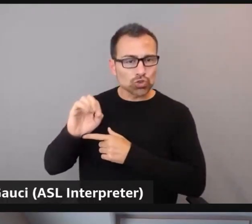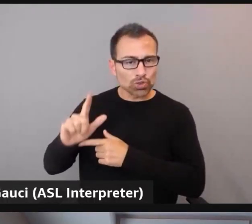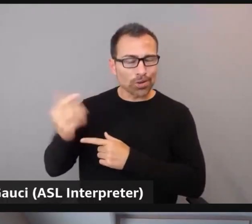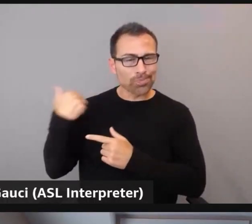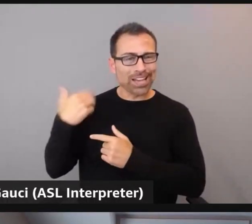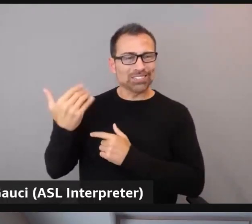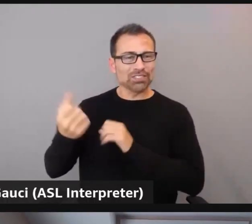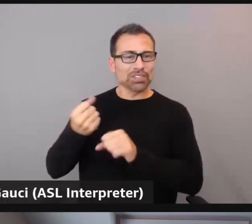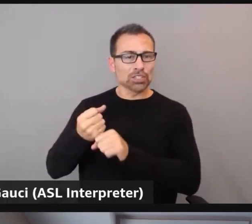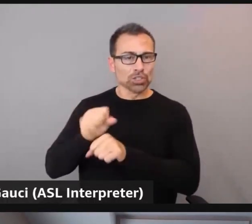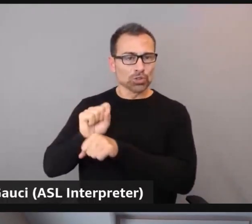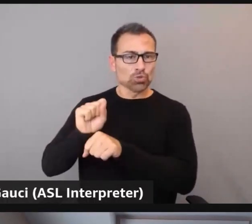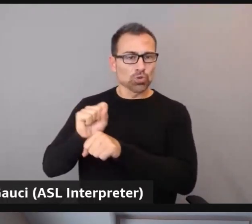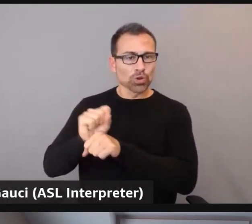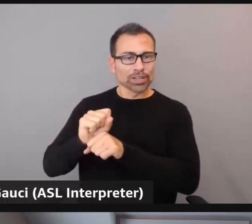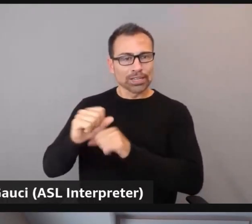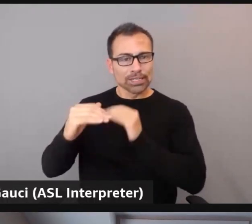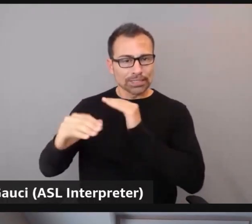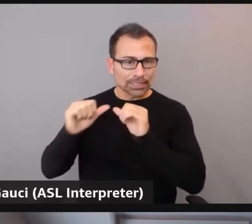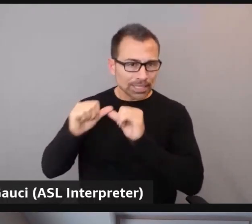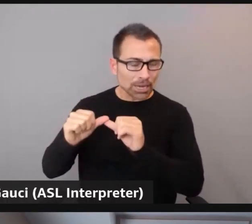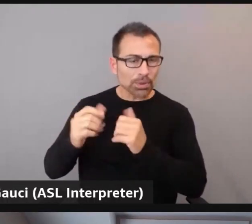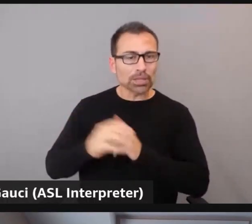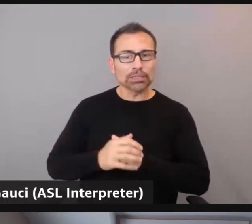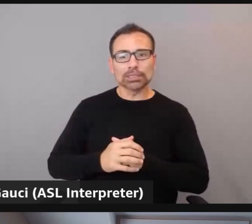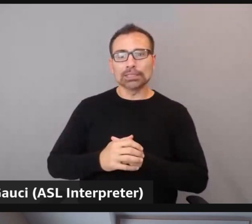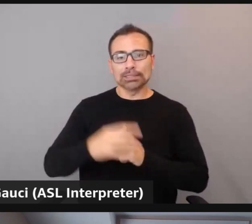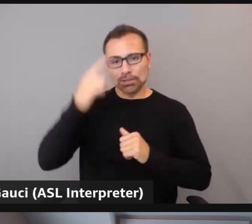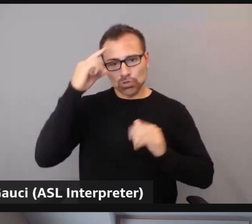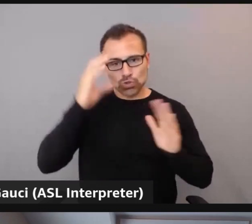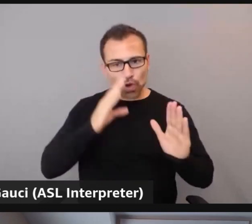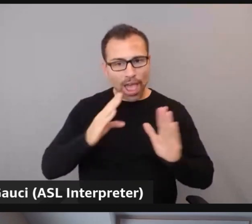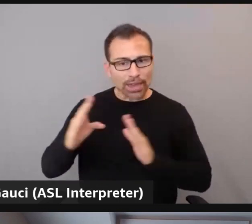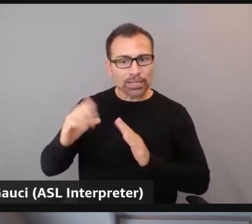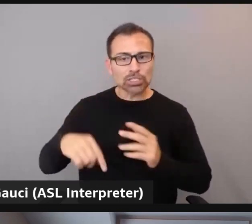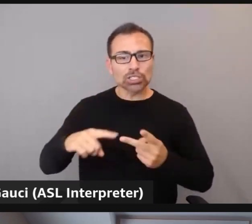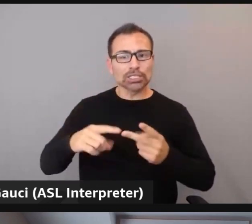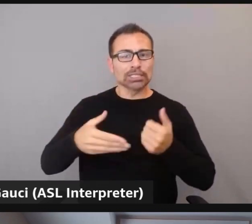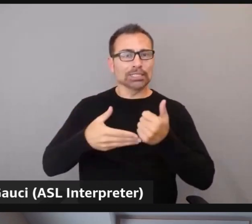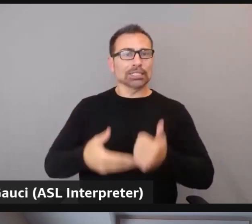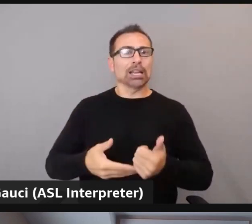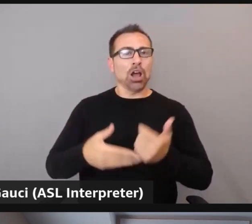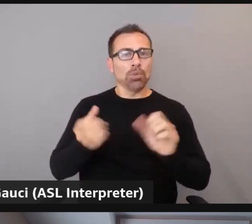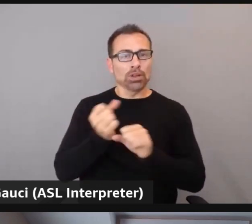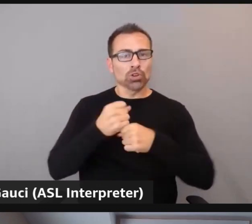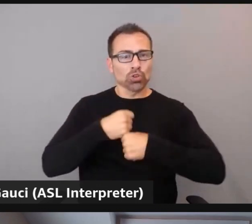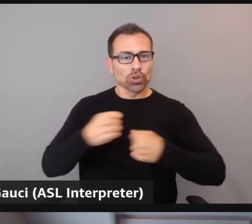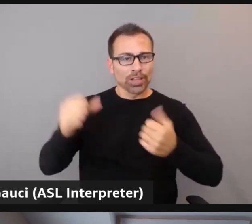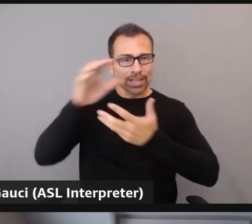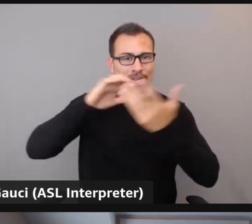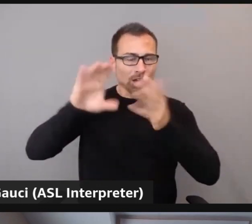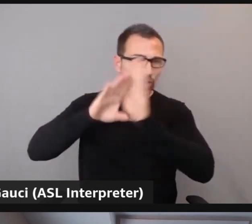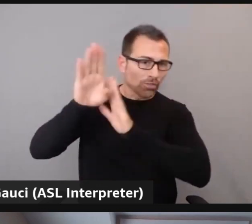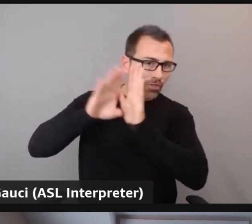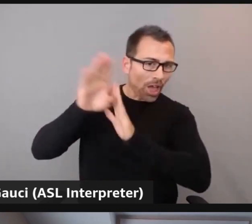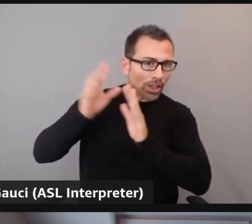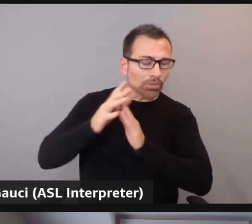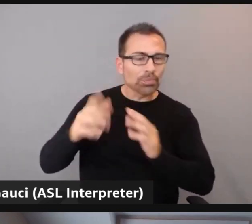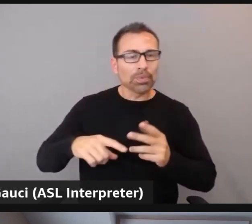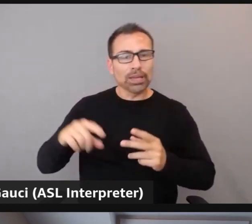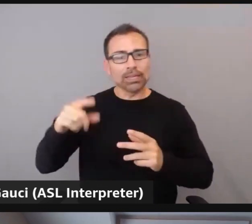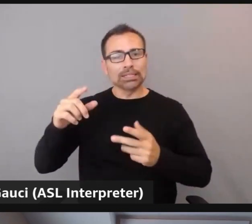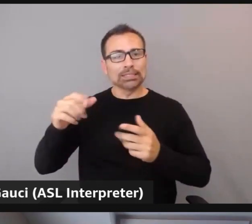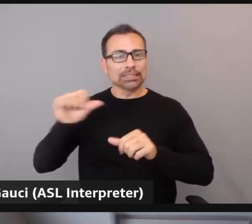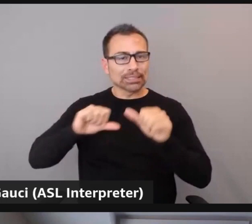in sustainability, sustainable strategies, and really helping kind of create product development, material sciences, R&D. So coming to the